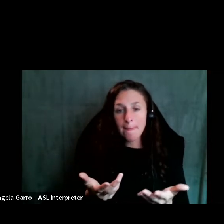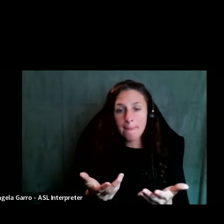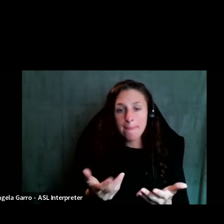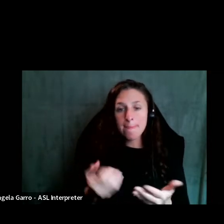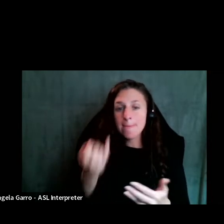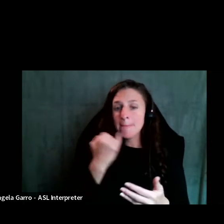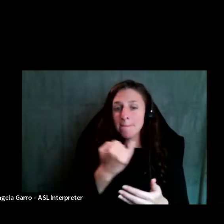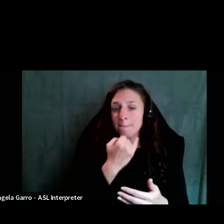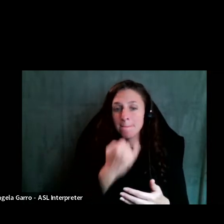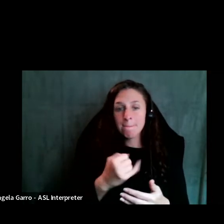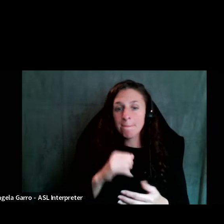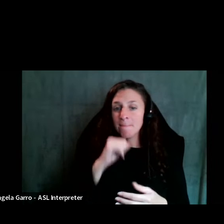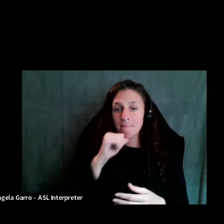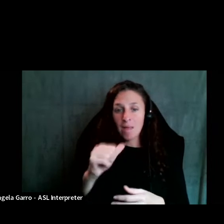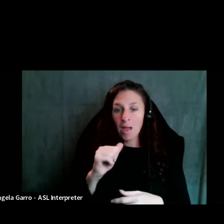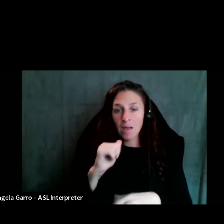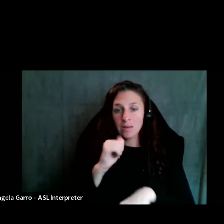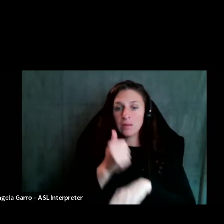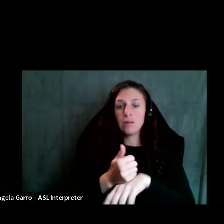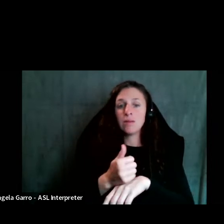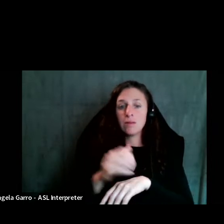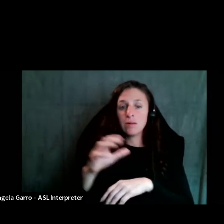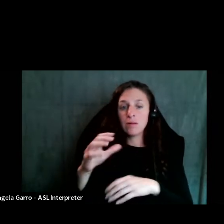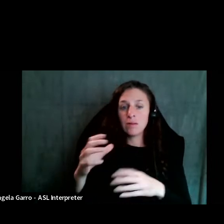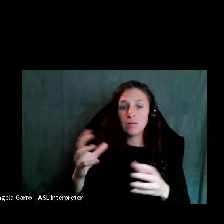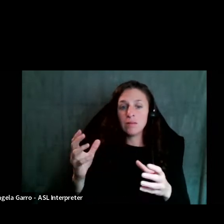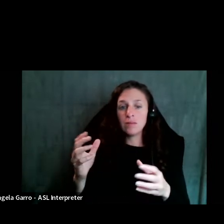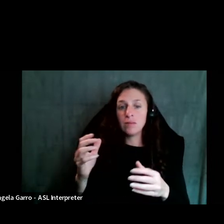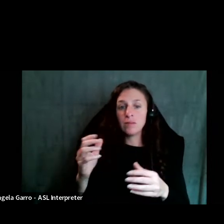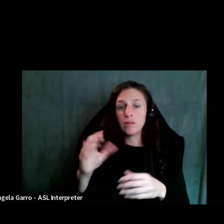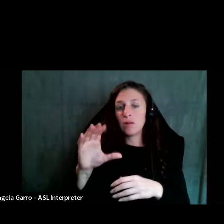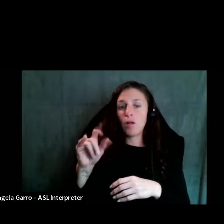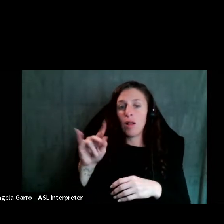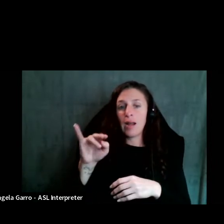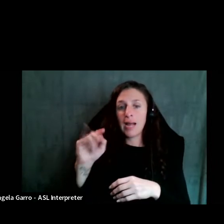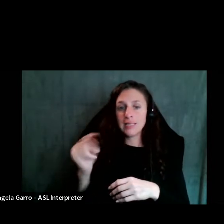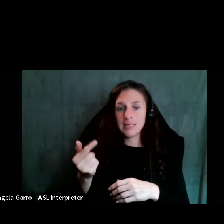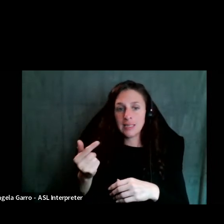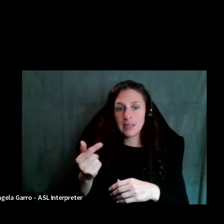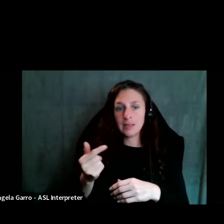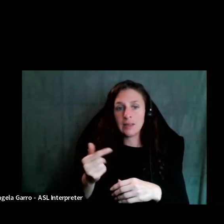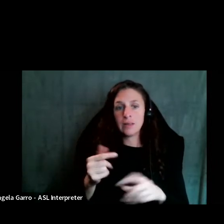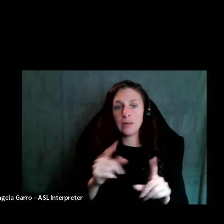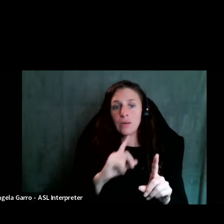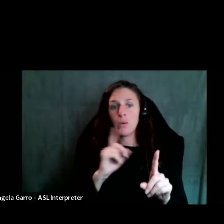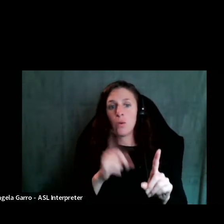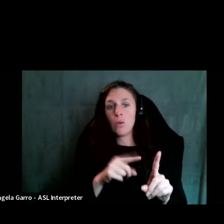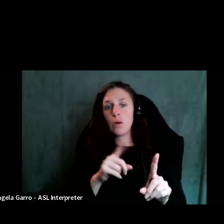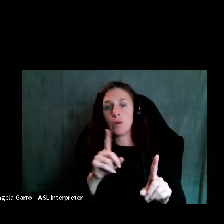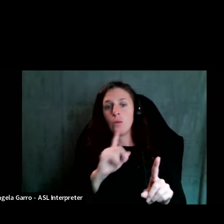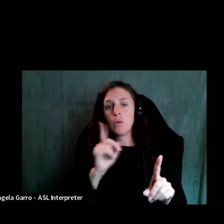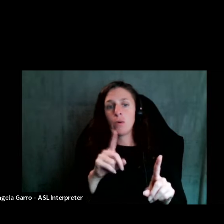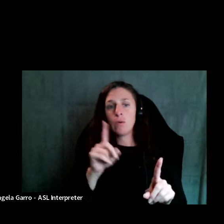Israel is not a colonizing country, as people are saying. Again, Okay, order.